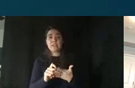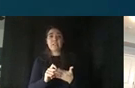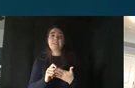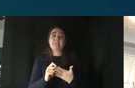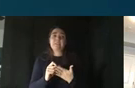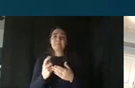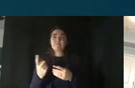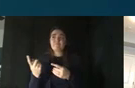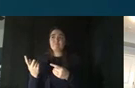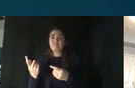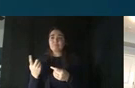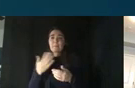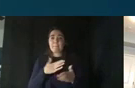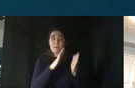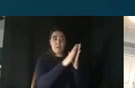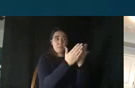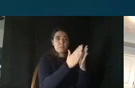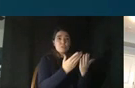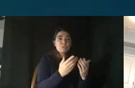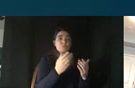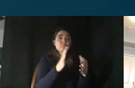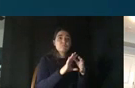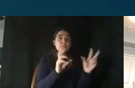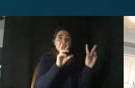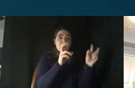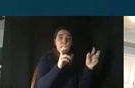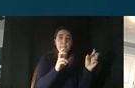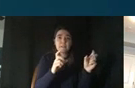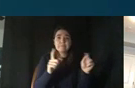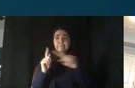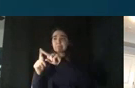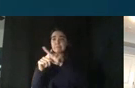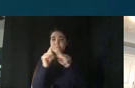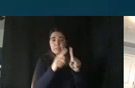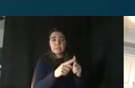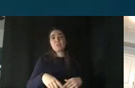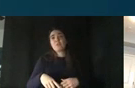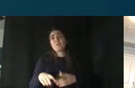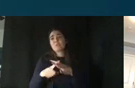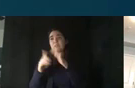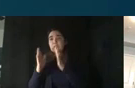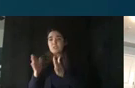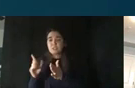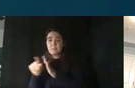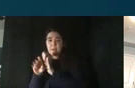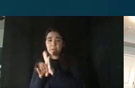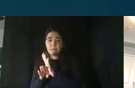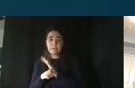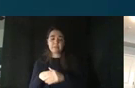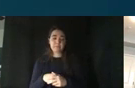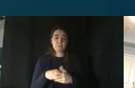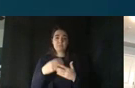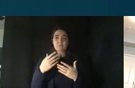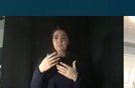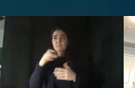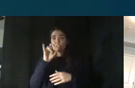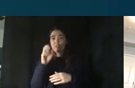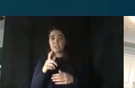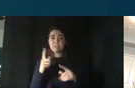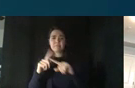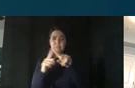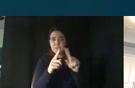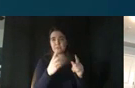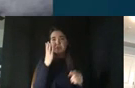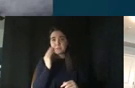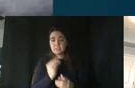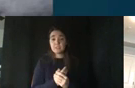from my refugee background. Before we finish this off, I just want to leave you with one quote. And this is the